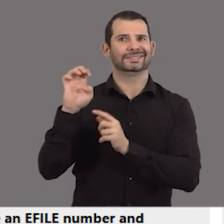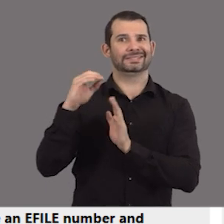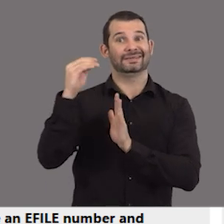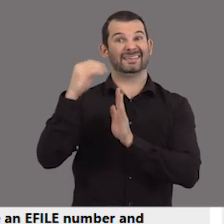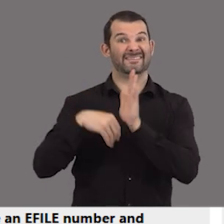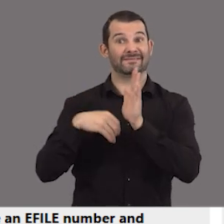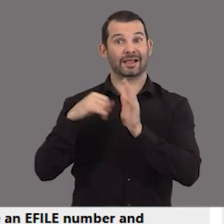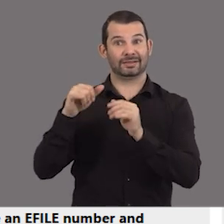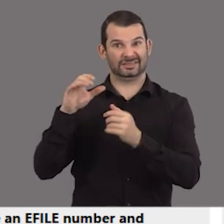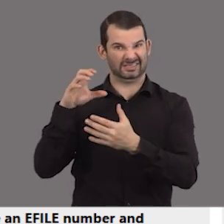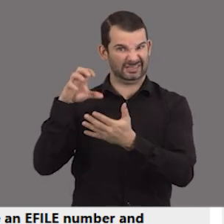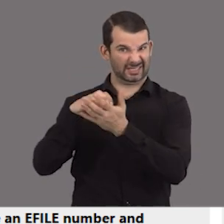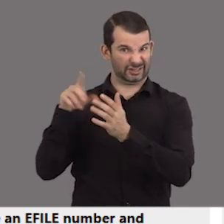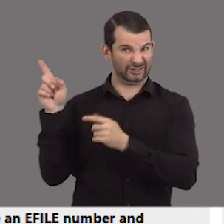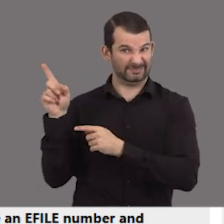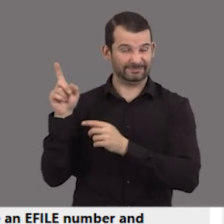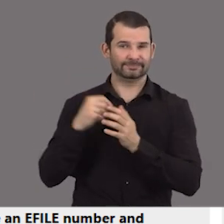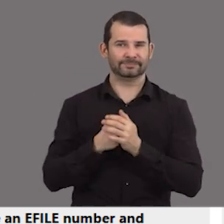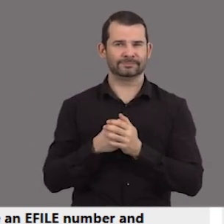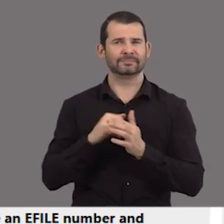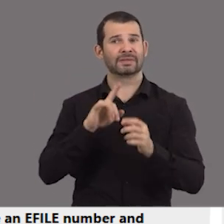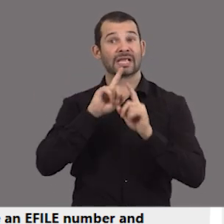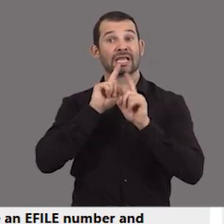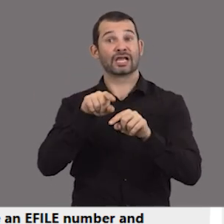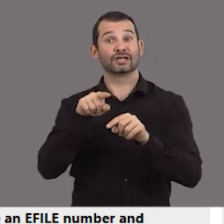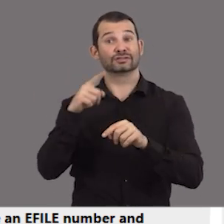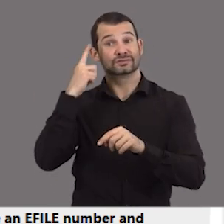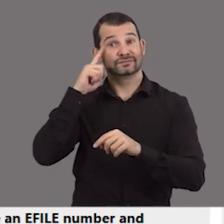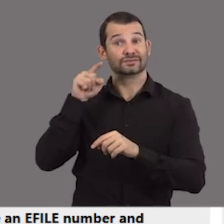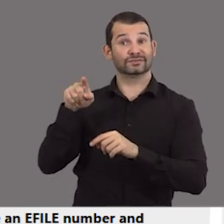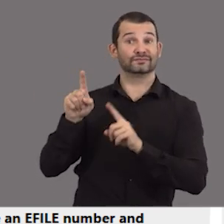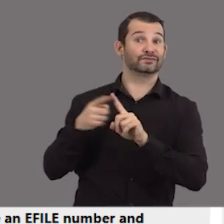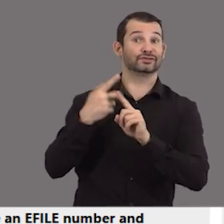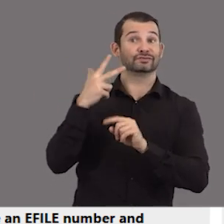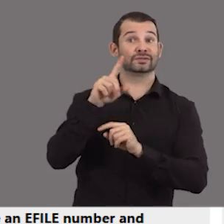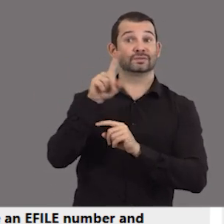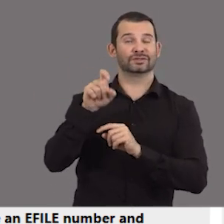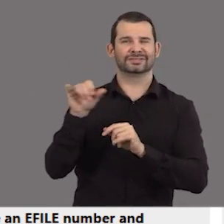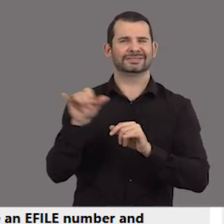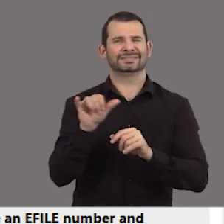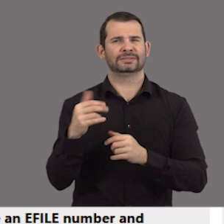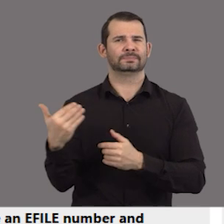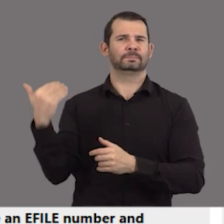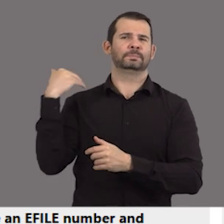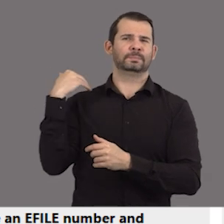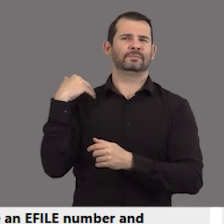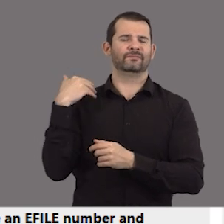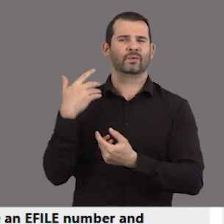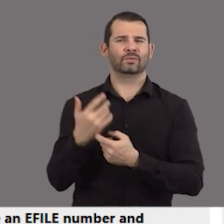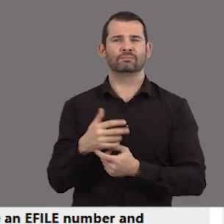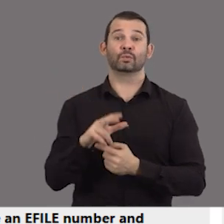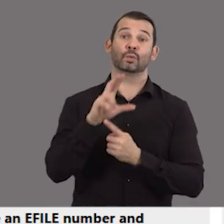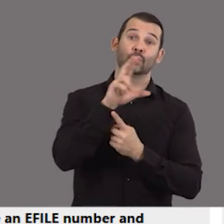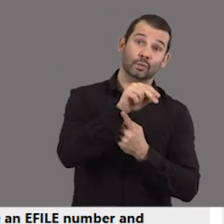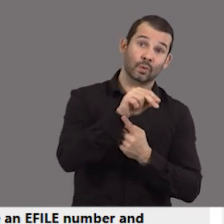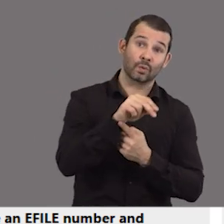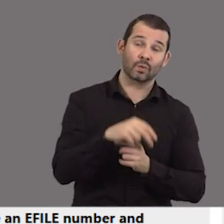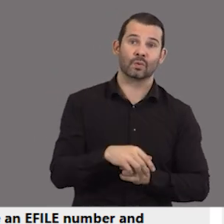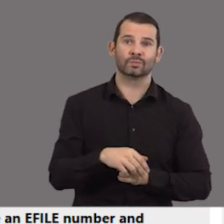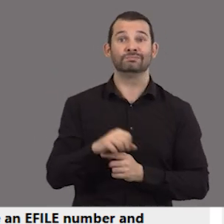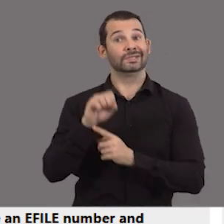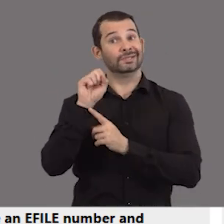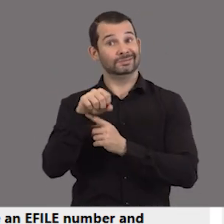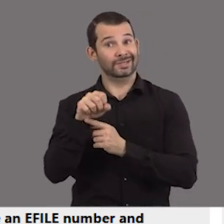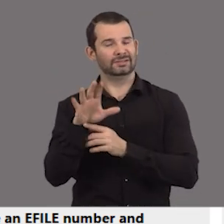We are now at the e-file section. The answers for the first three questions are the same as before.